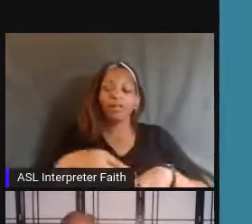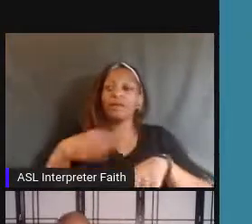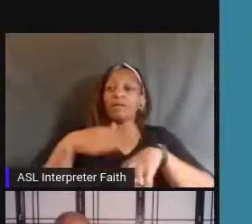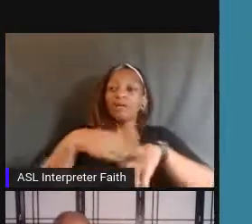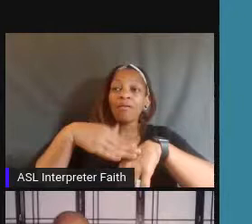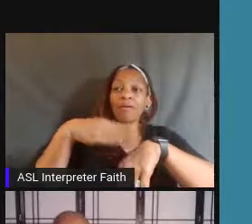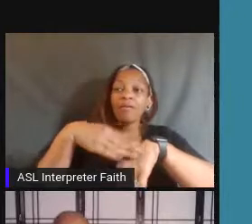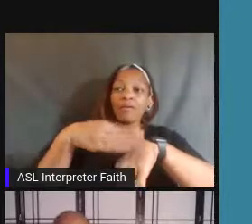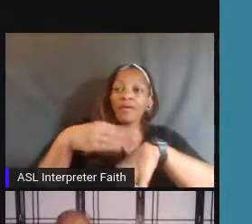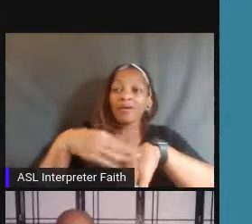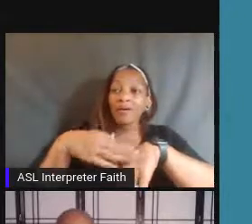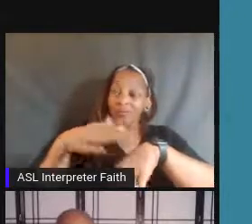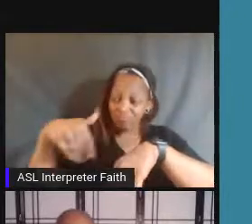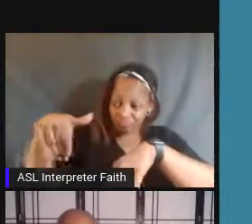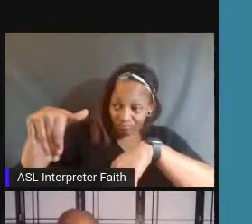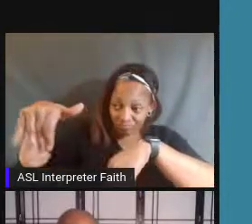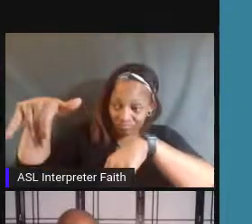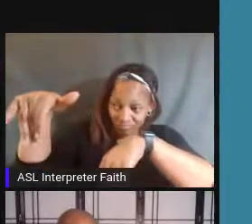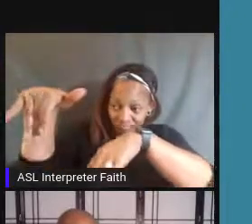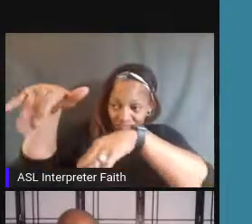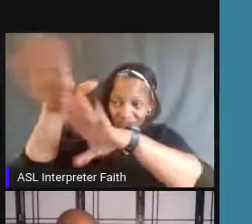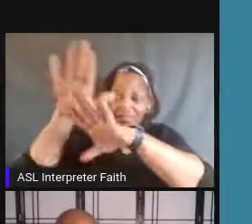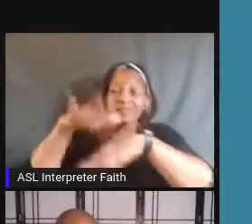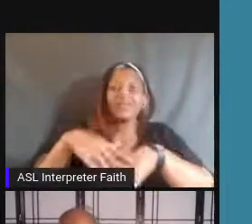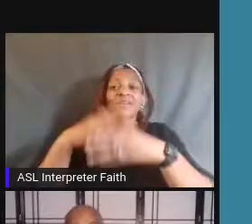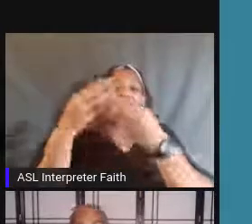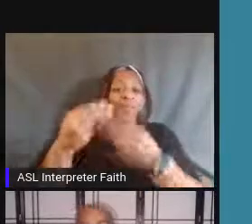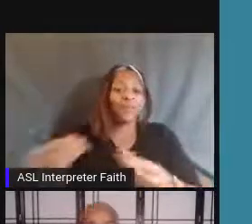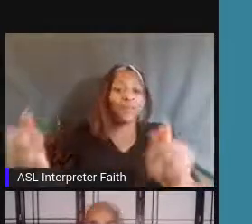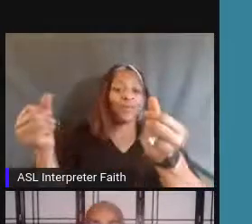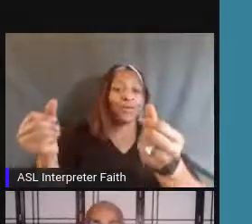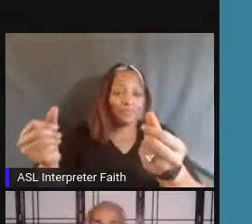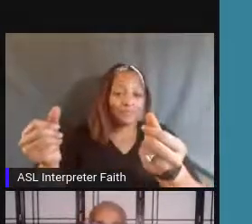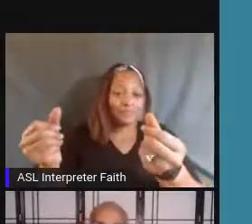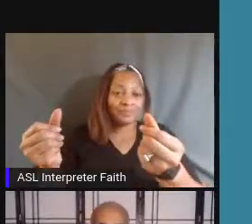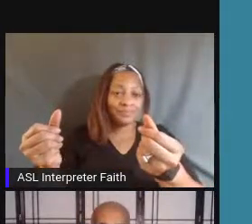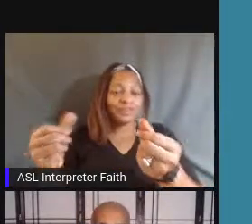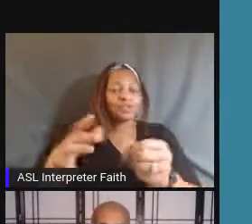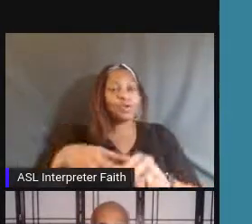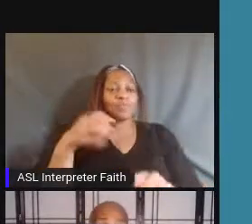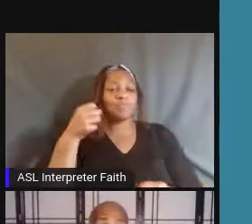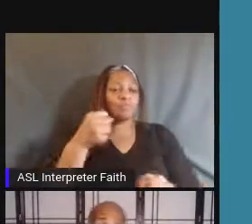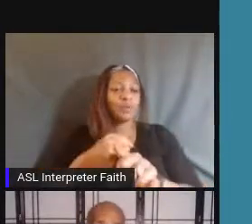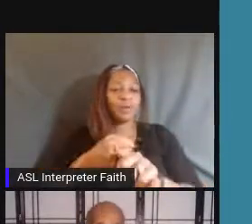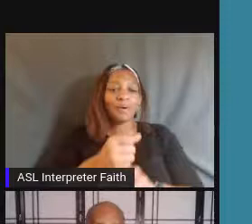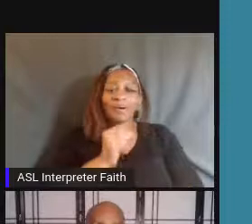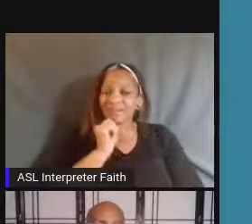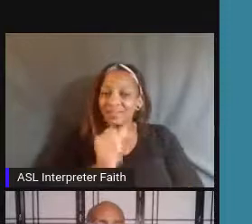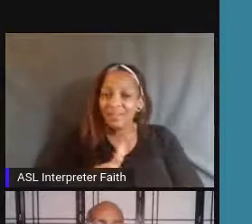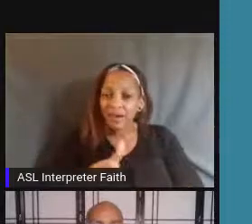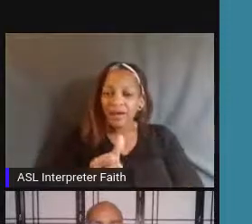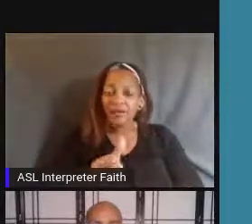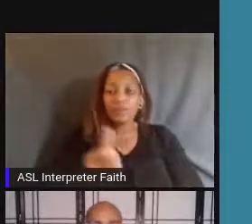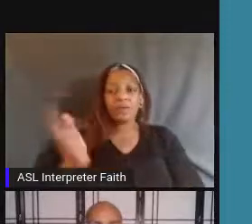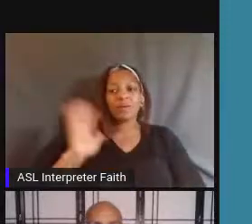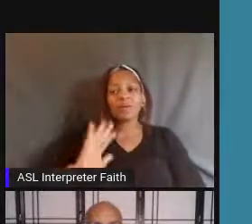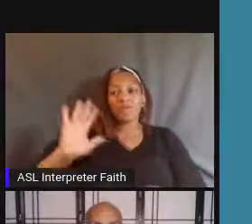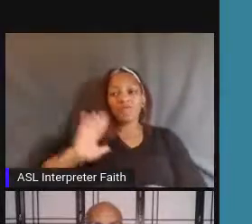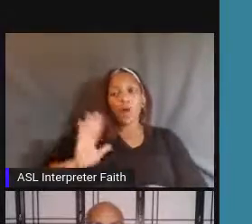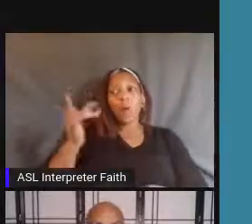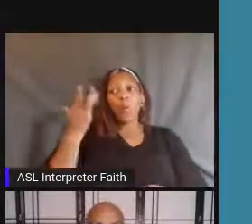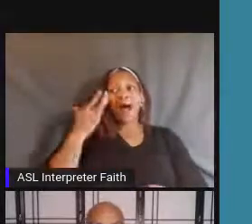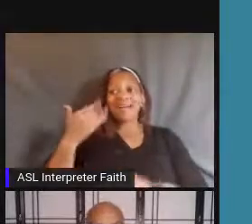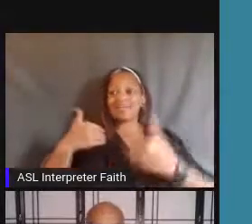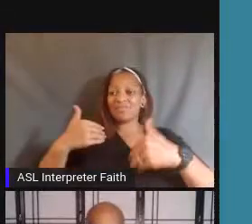allergies move on, ease on down the road, so the allergies don't affect me the way they used to, because I am listening to